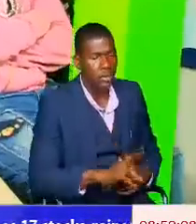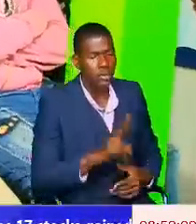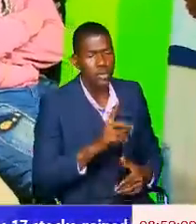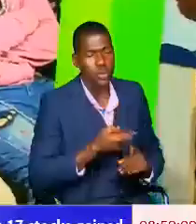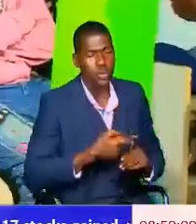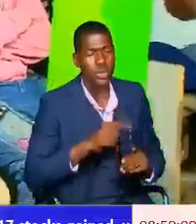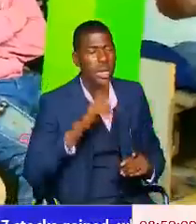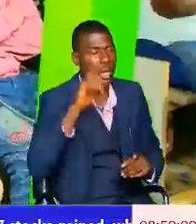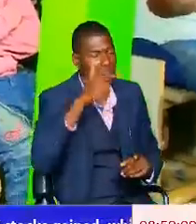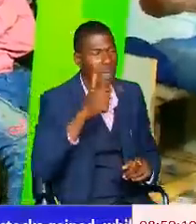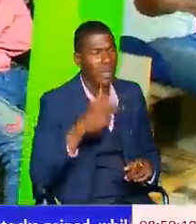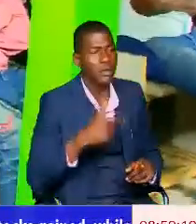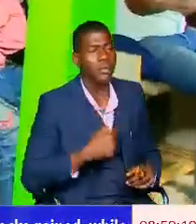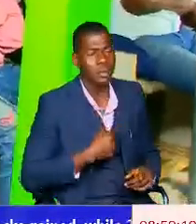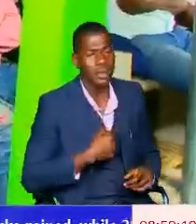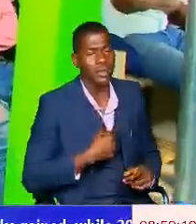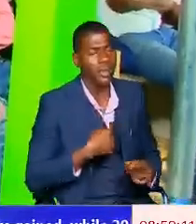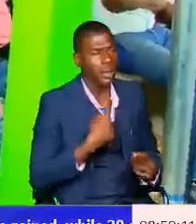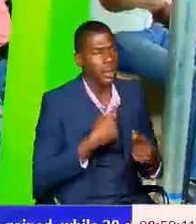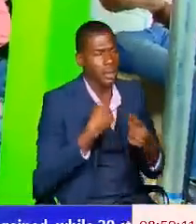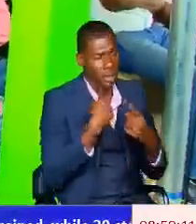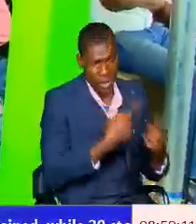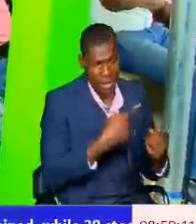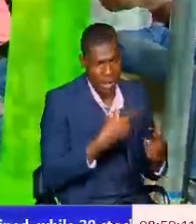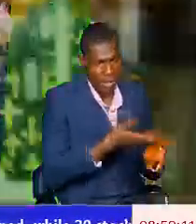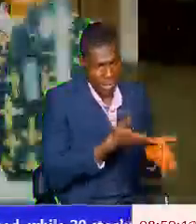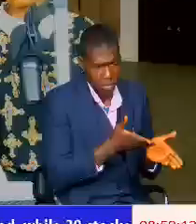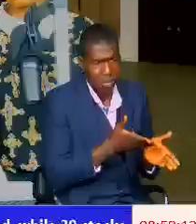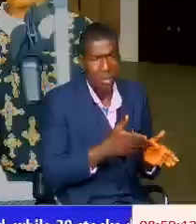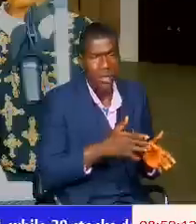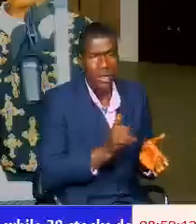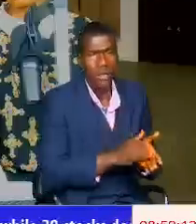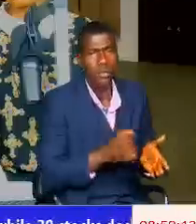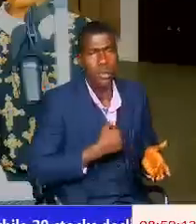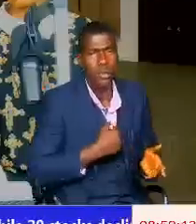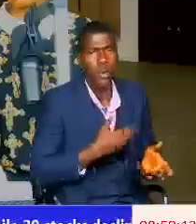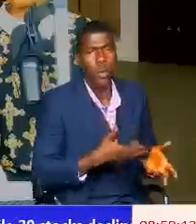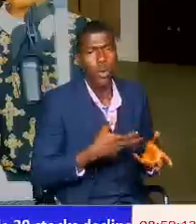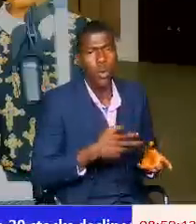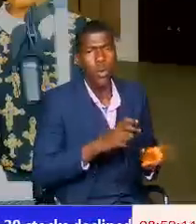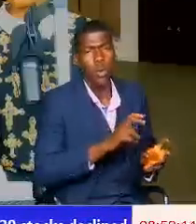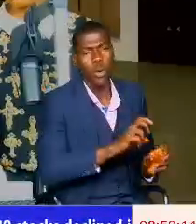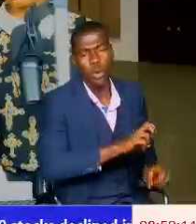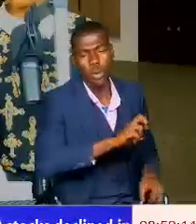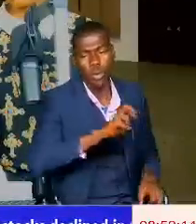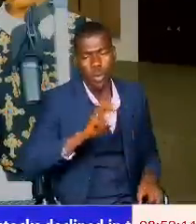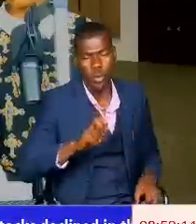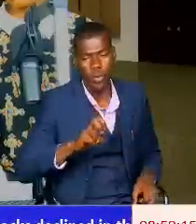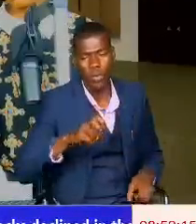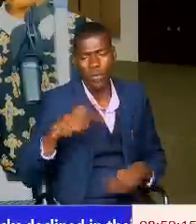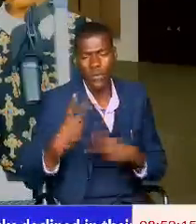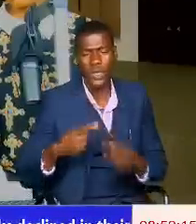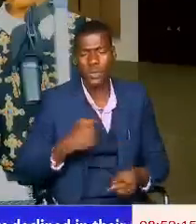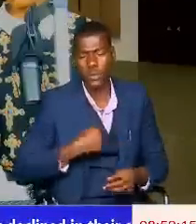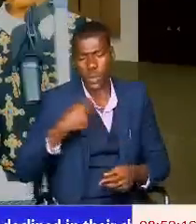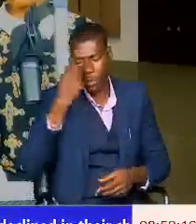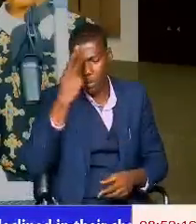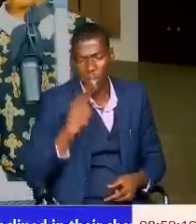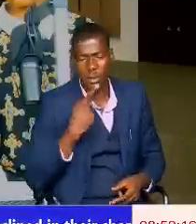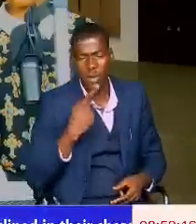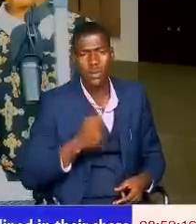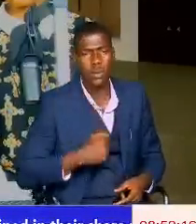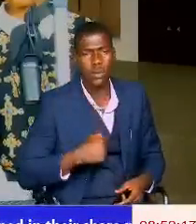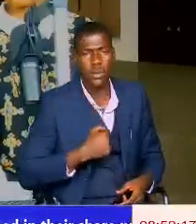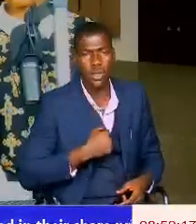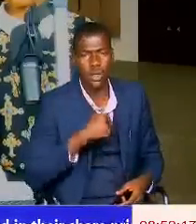I told them that I want to go and visit my parents, that I will come back to them. So So I never knew